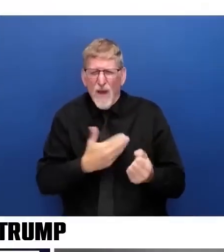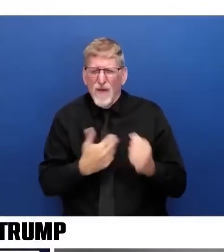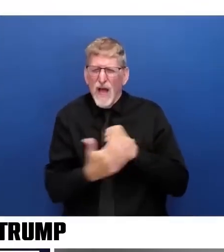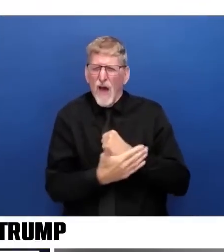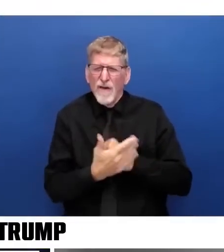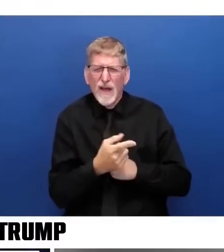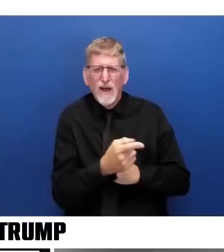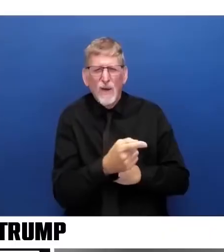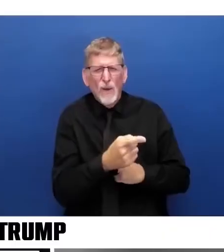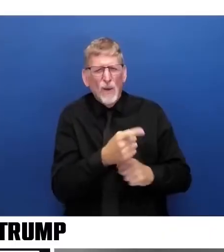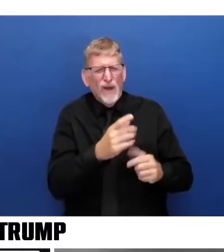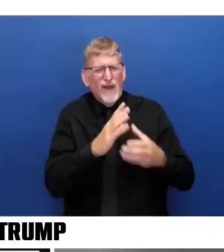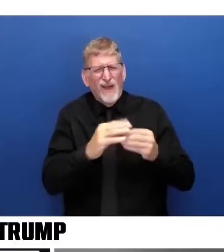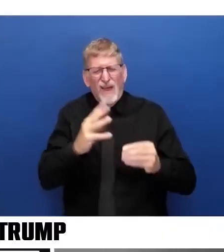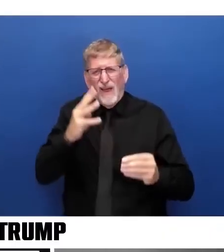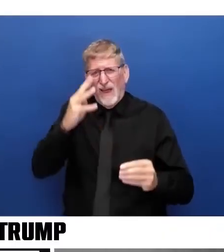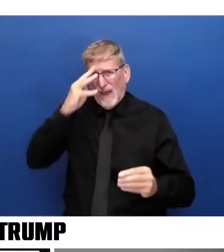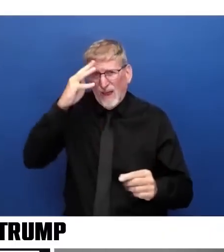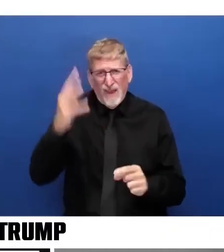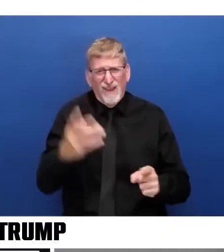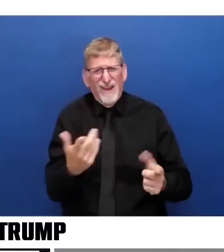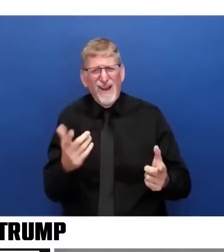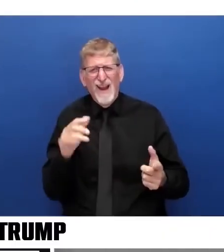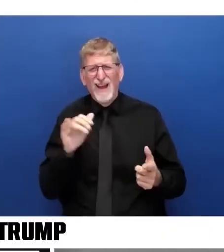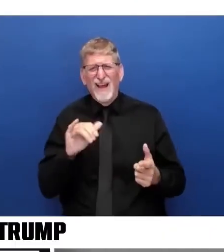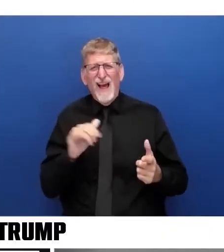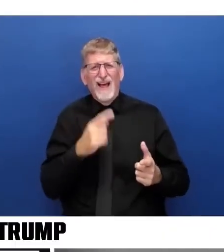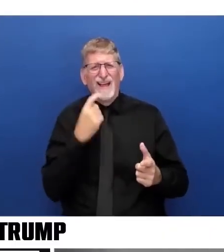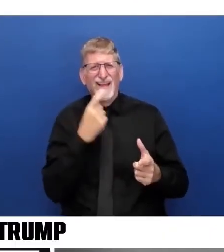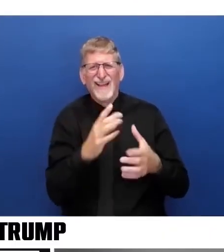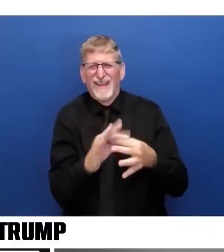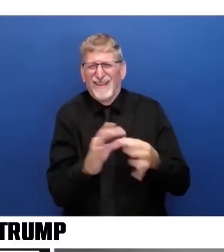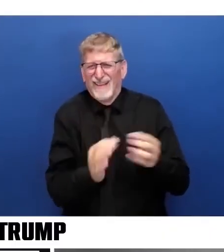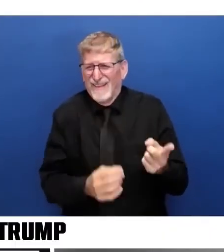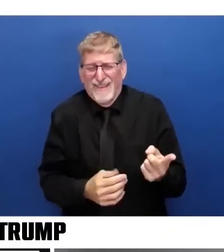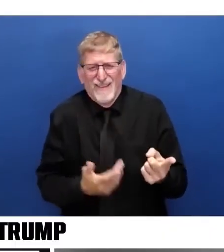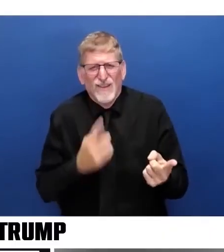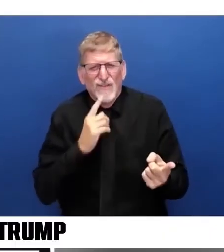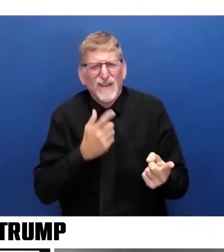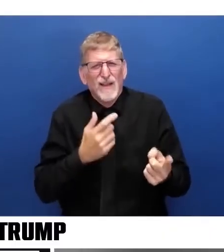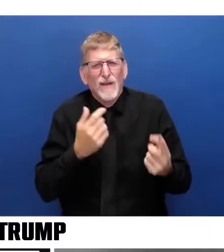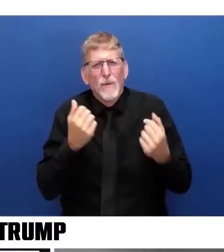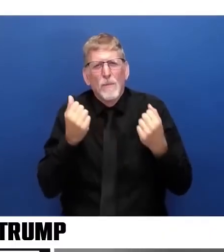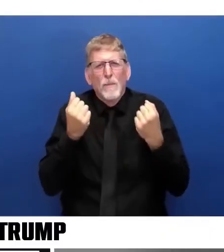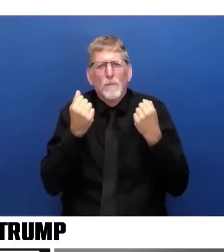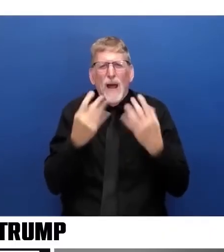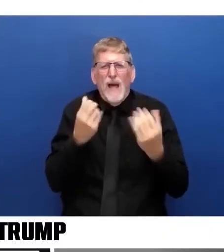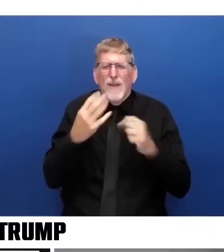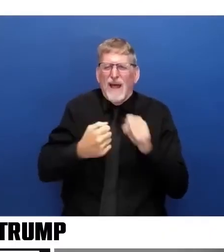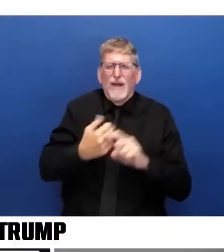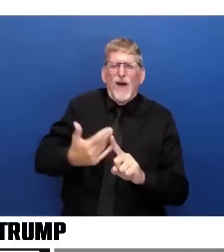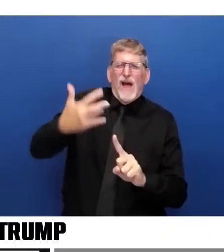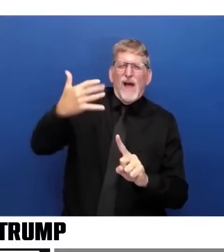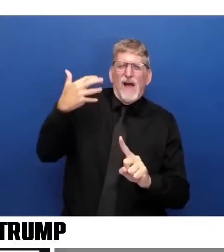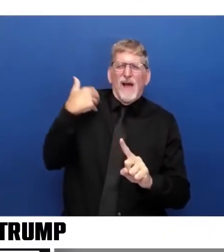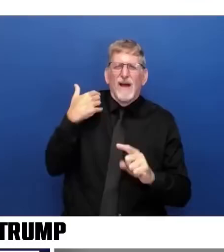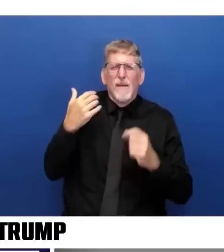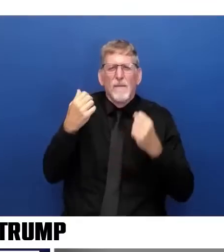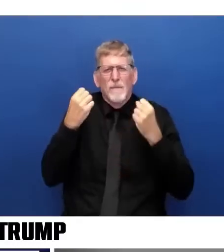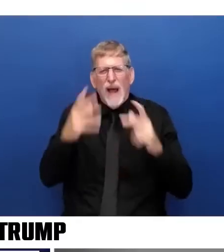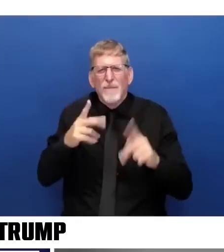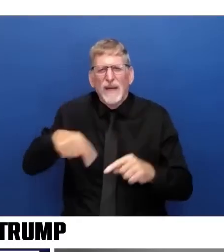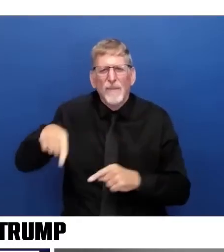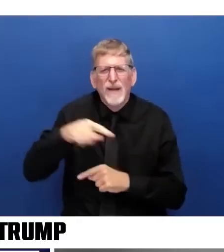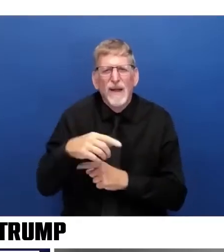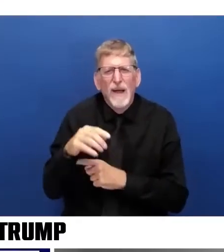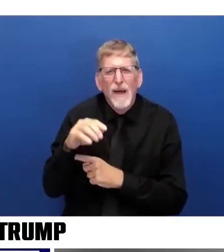like what she just said. Going back many, many years, when a lot of people, including Mayor Bloomberg, agreed with me on the Central